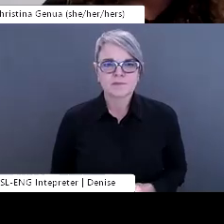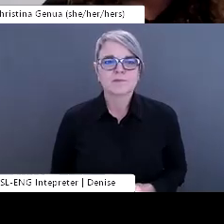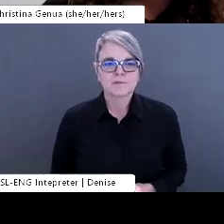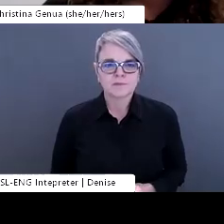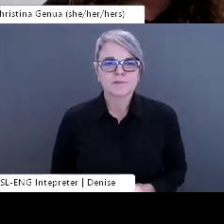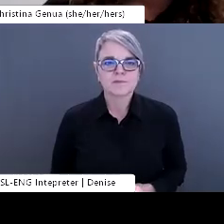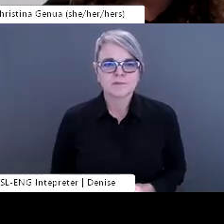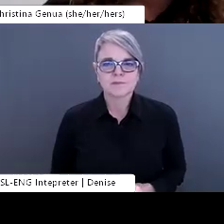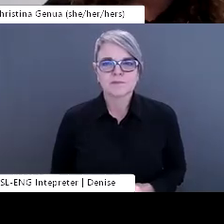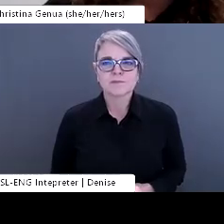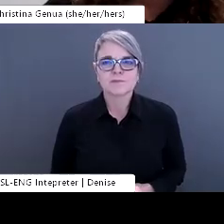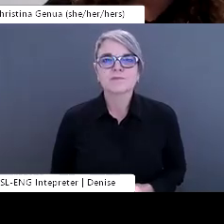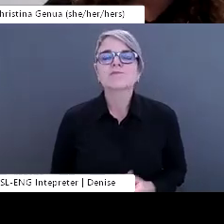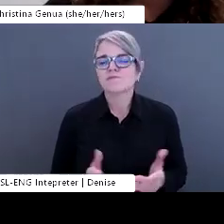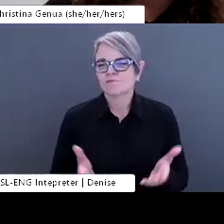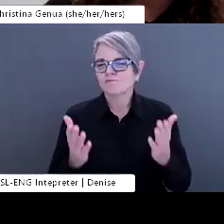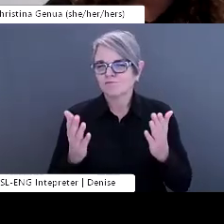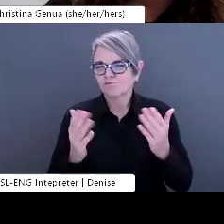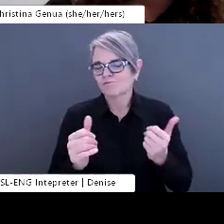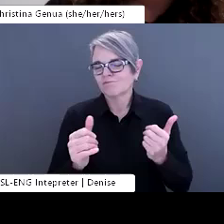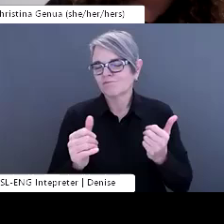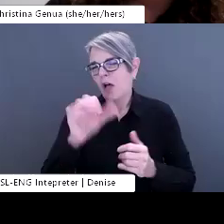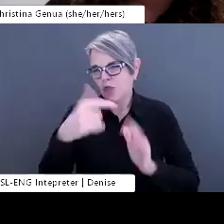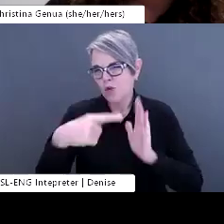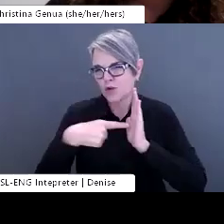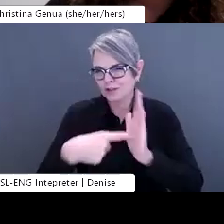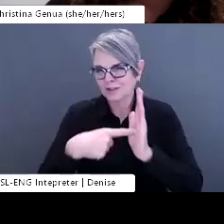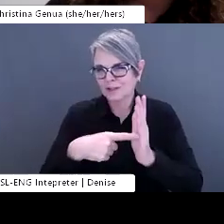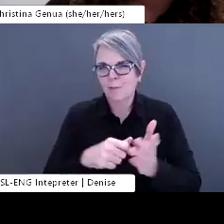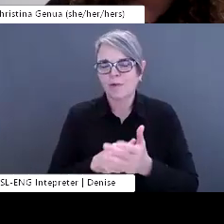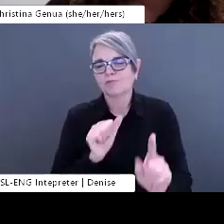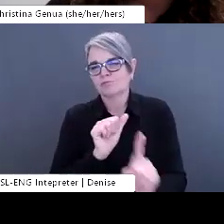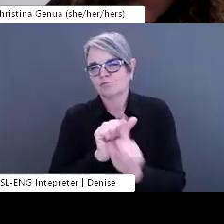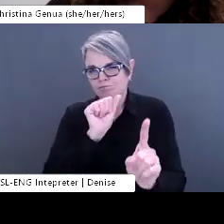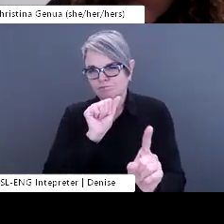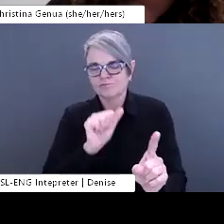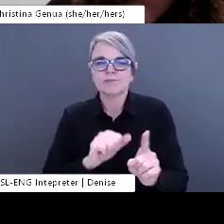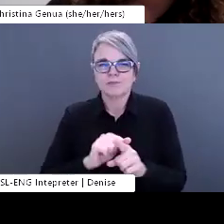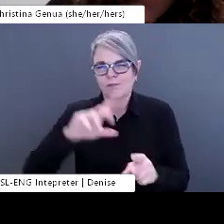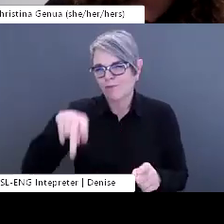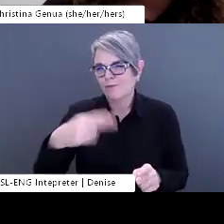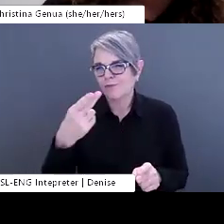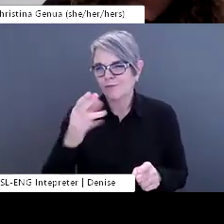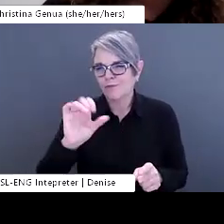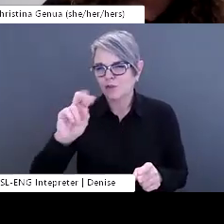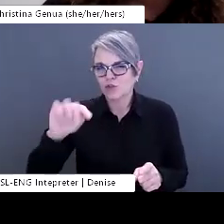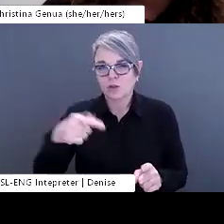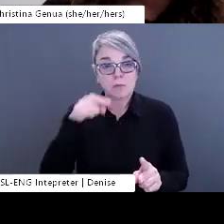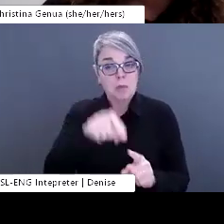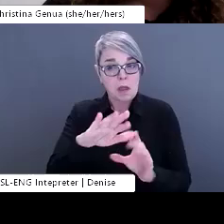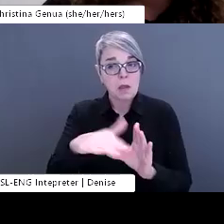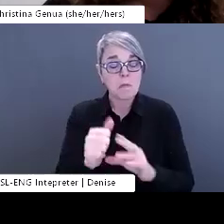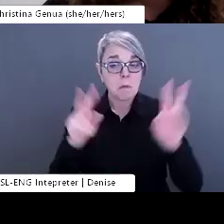So, continuing on phishing scams, here is an email from the Canada Revenue Agency.